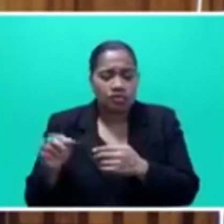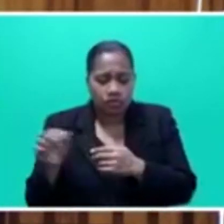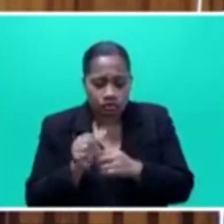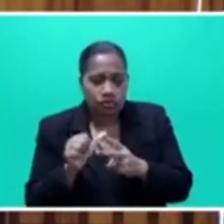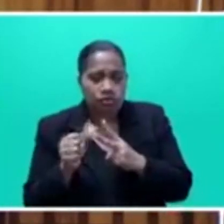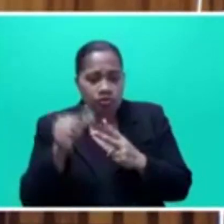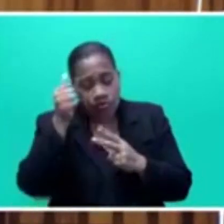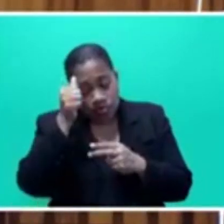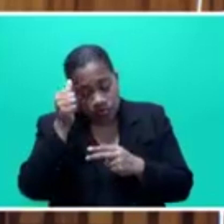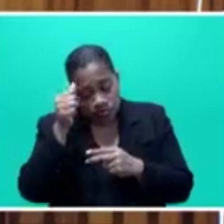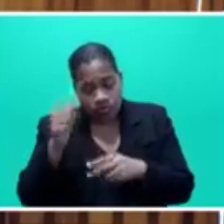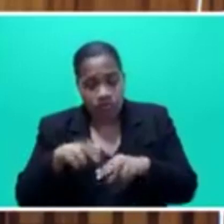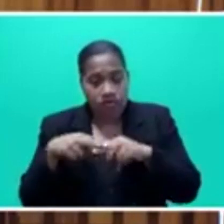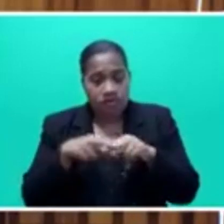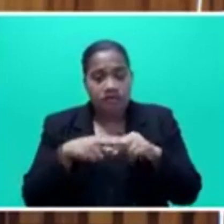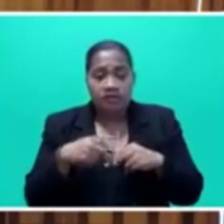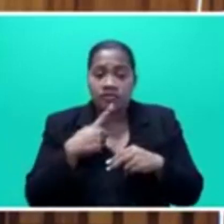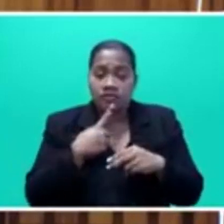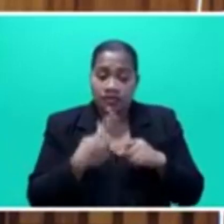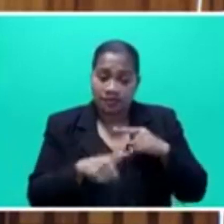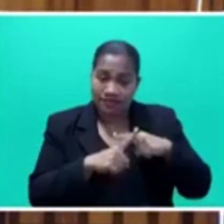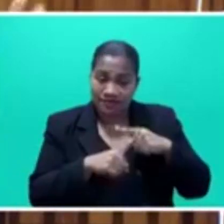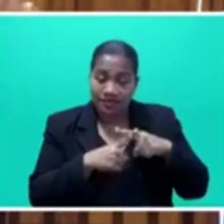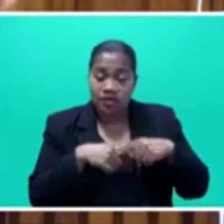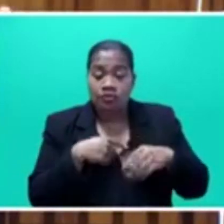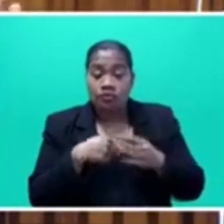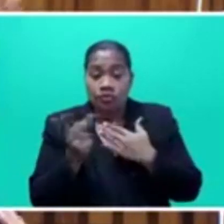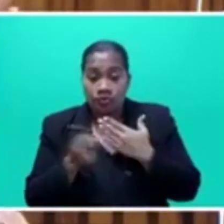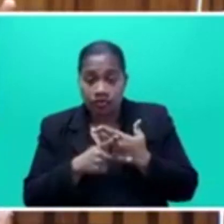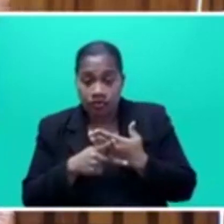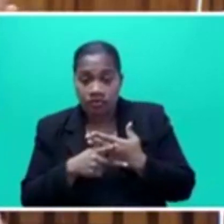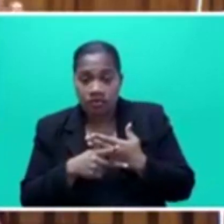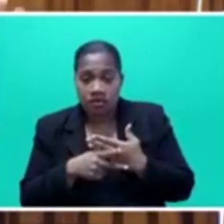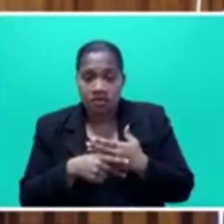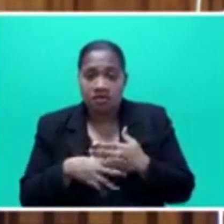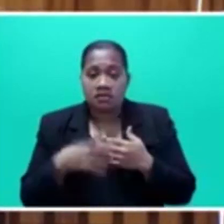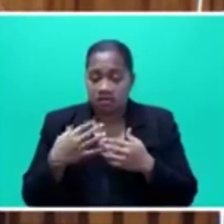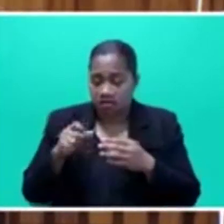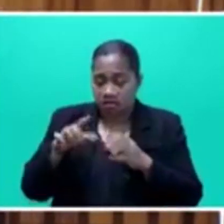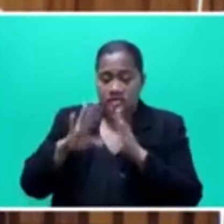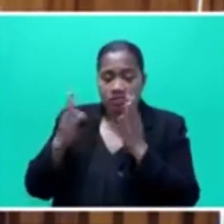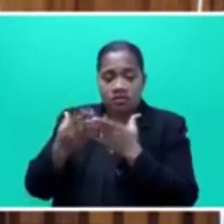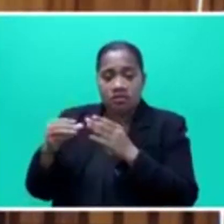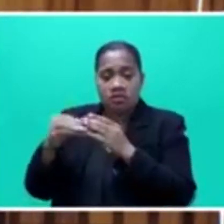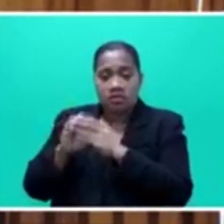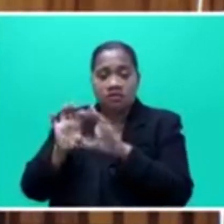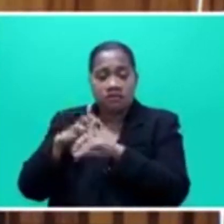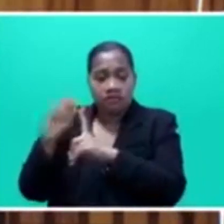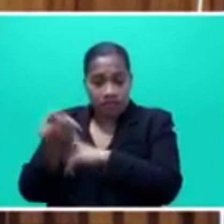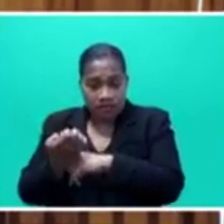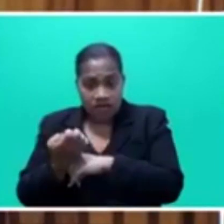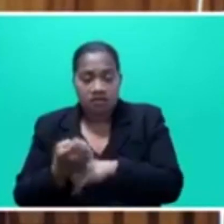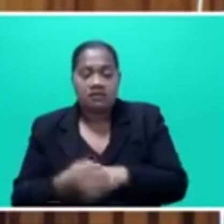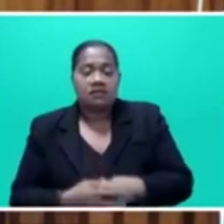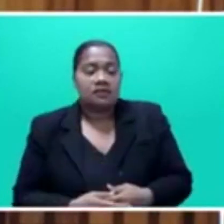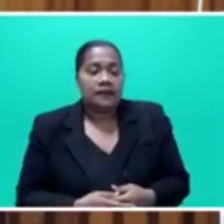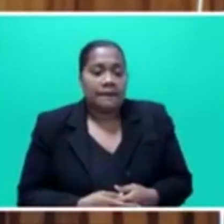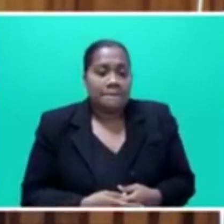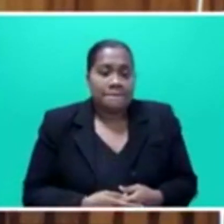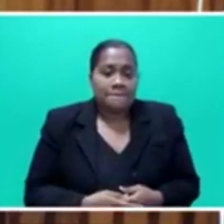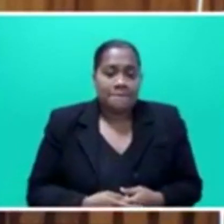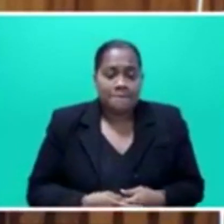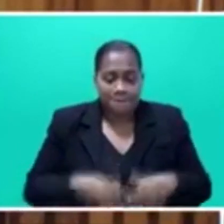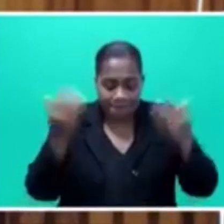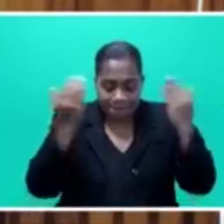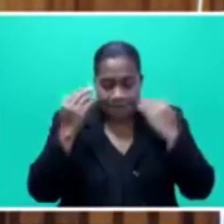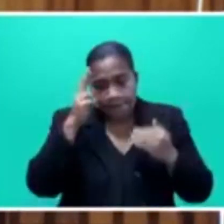Plus program has a benefit sharing plan that has been thoroughly vetted by the World Bank Environment and Social Safeguard criteria. Mr. Speaker, sir,